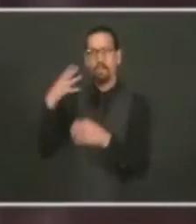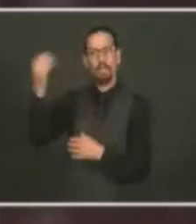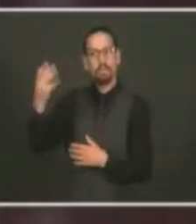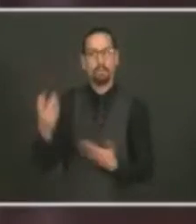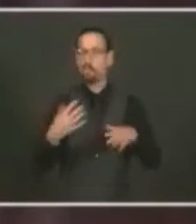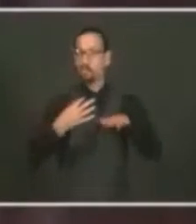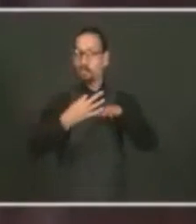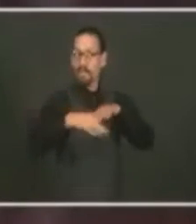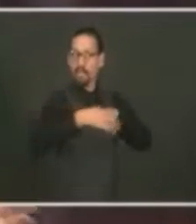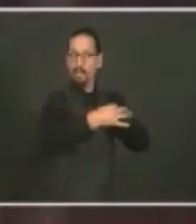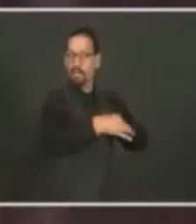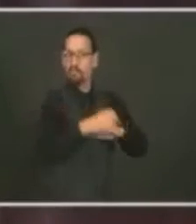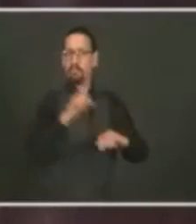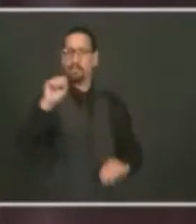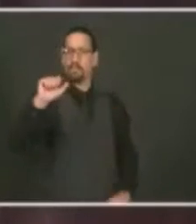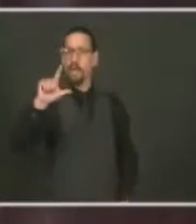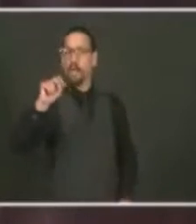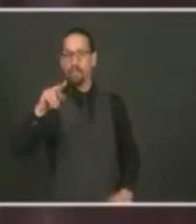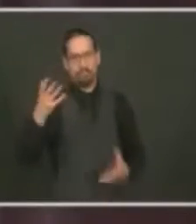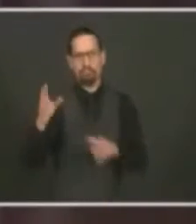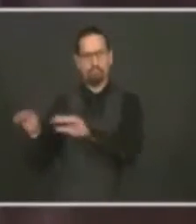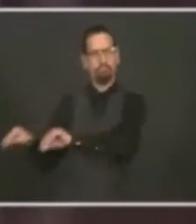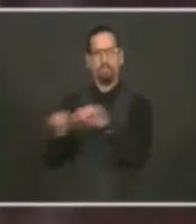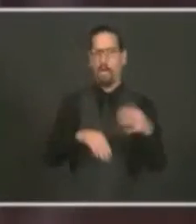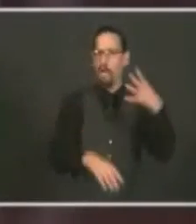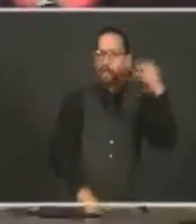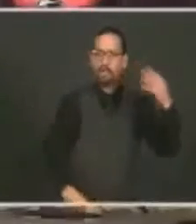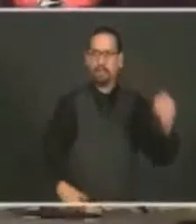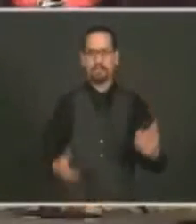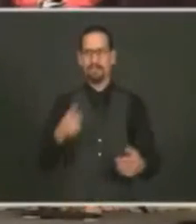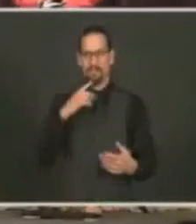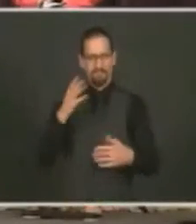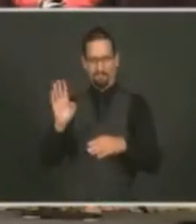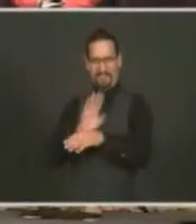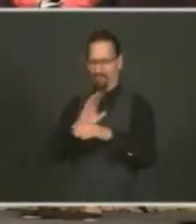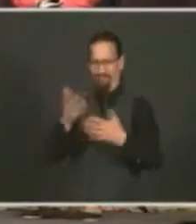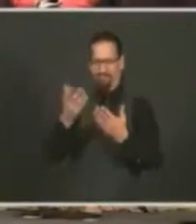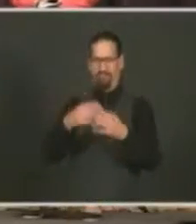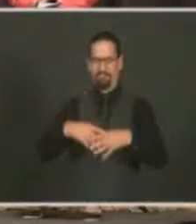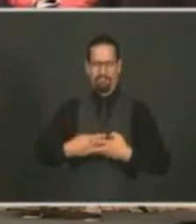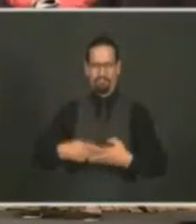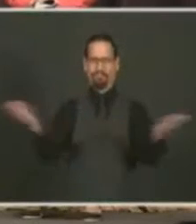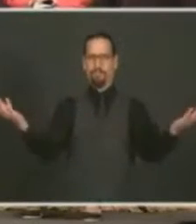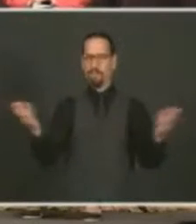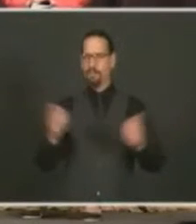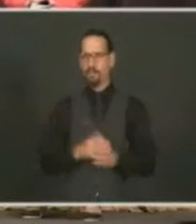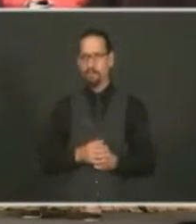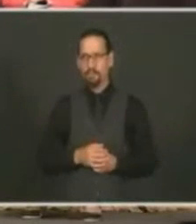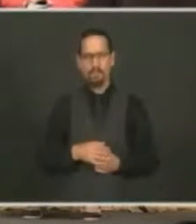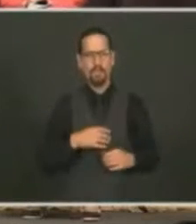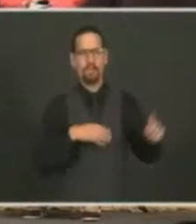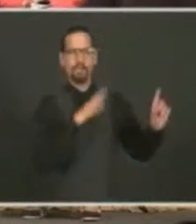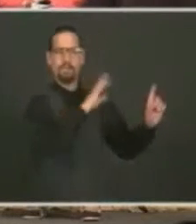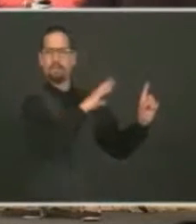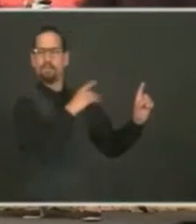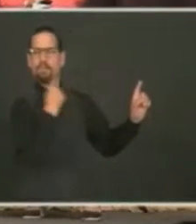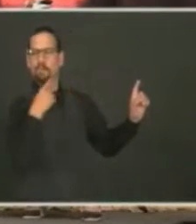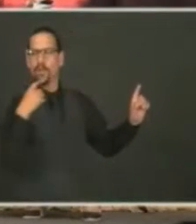it's pretty wide variety of businesses. You said you were keeping $1 million or $2 million in reserve? I think $2